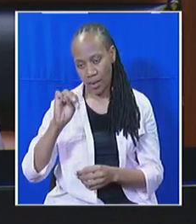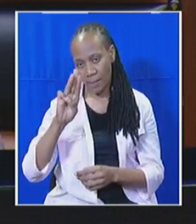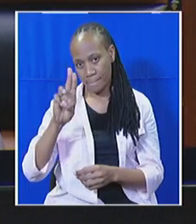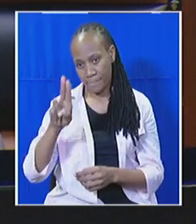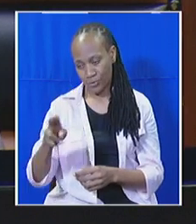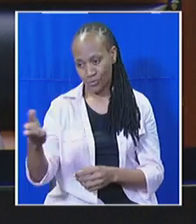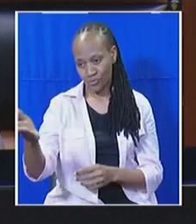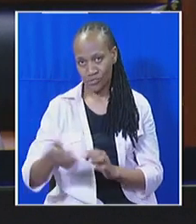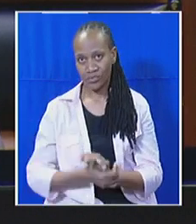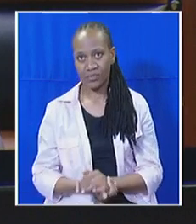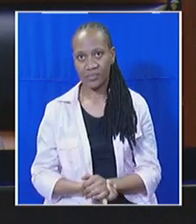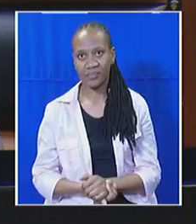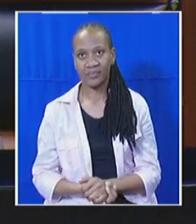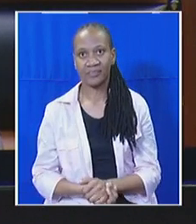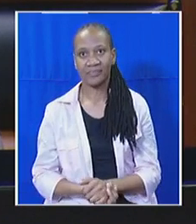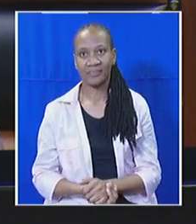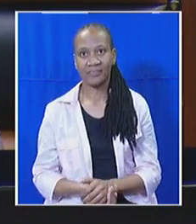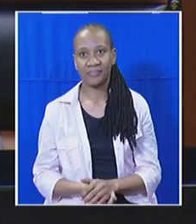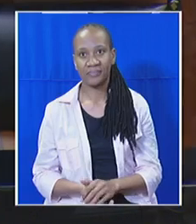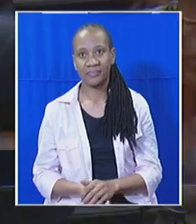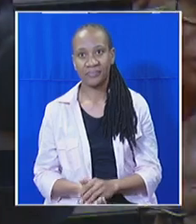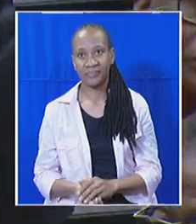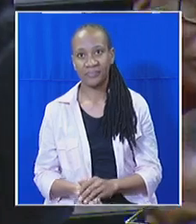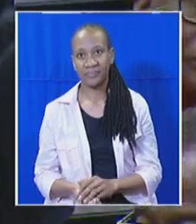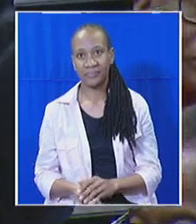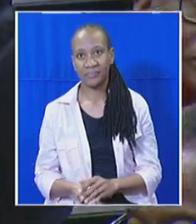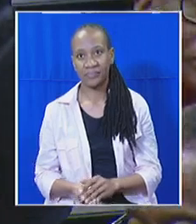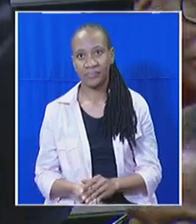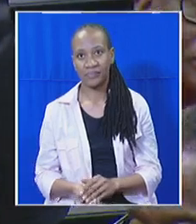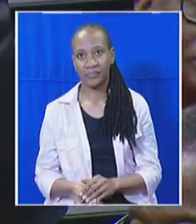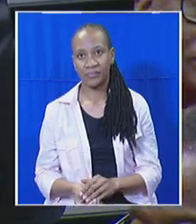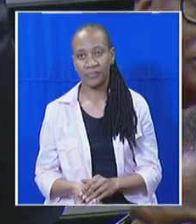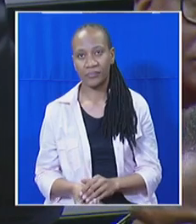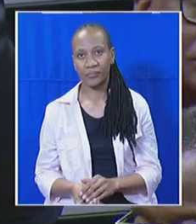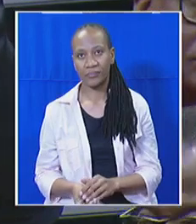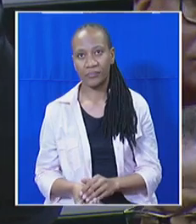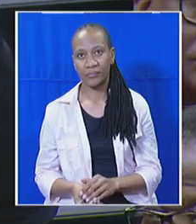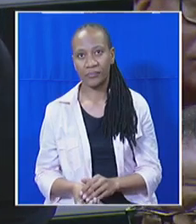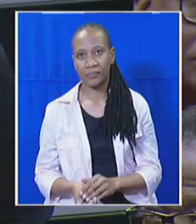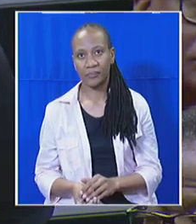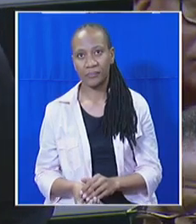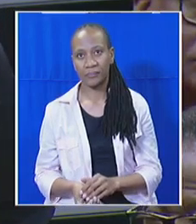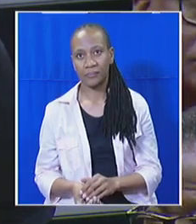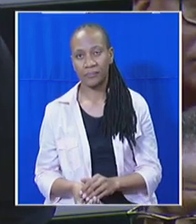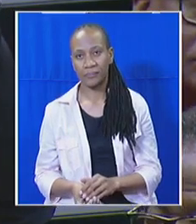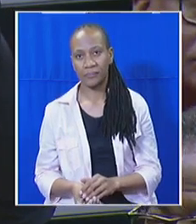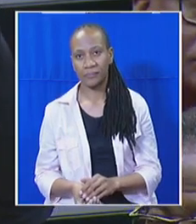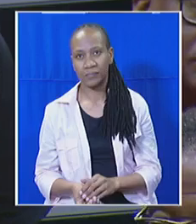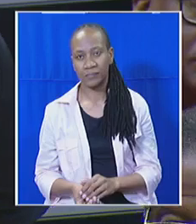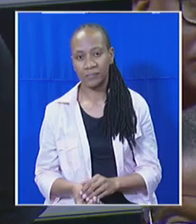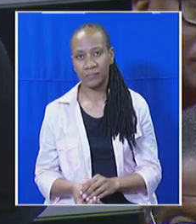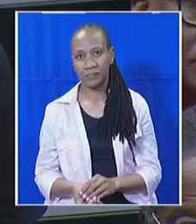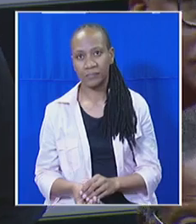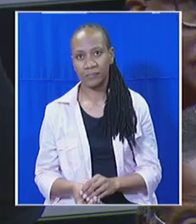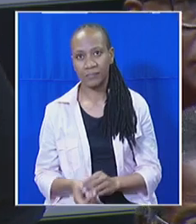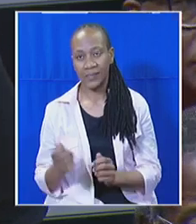House Chair. Hello, Honorable Shibambo. On order. Earlier in the House, the